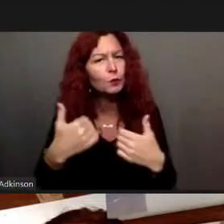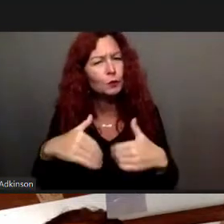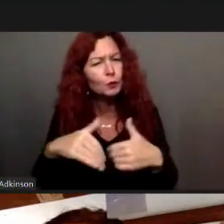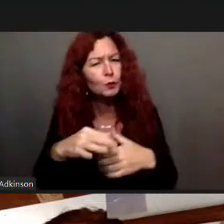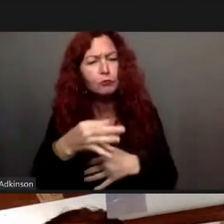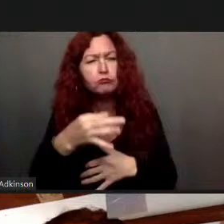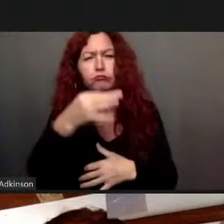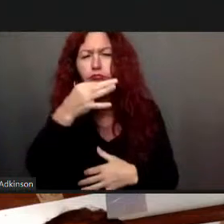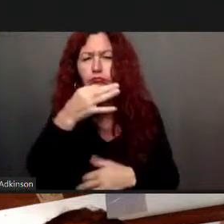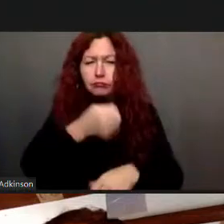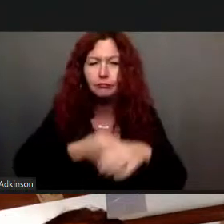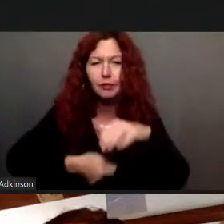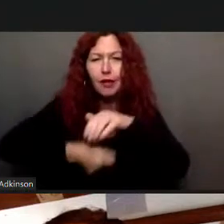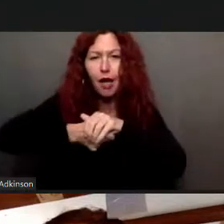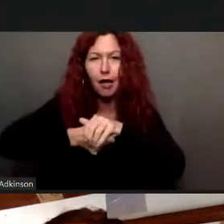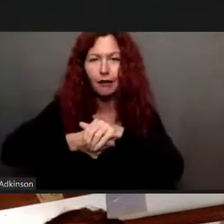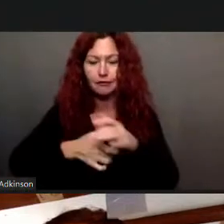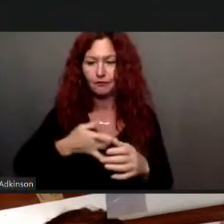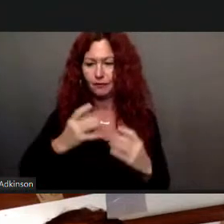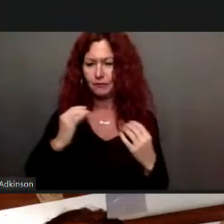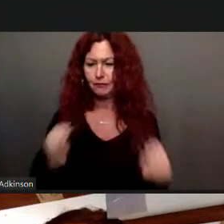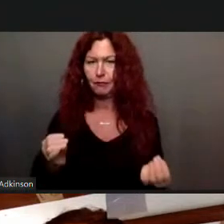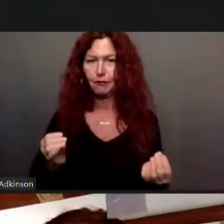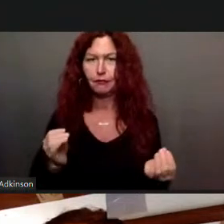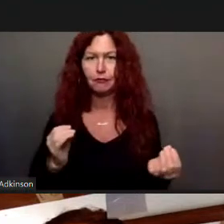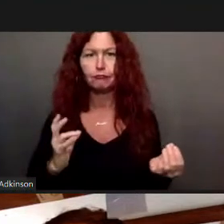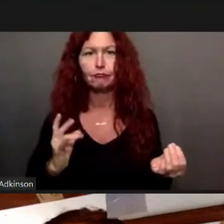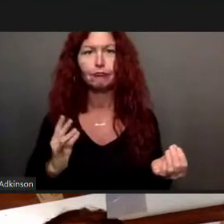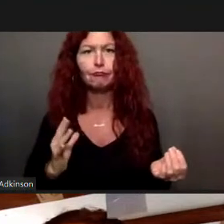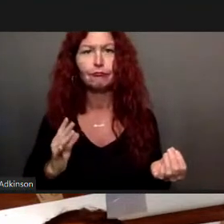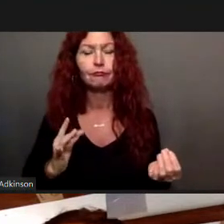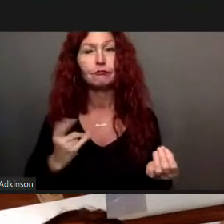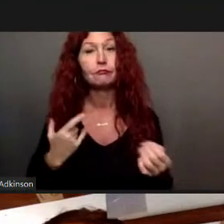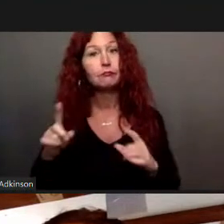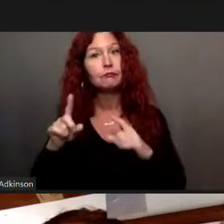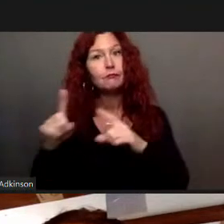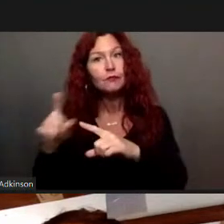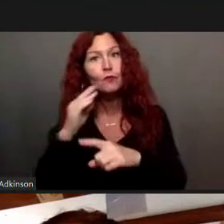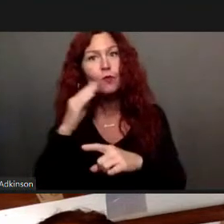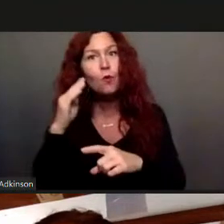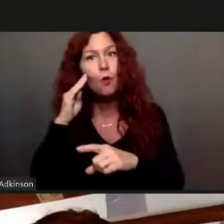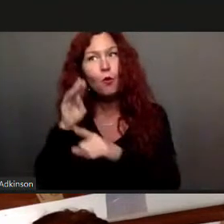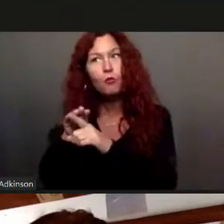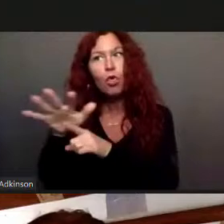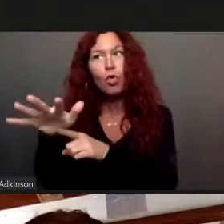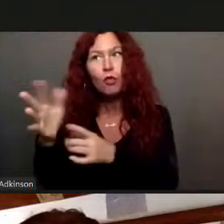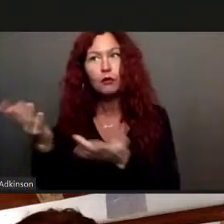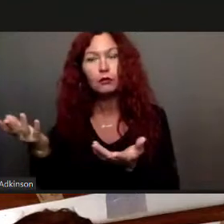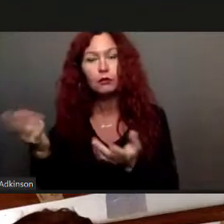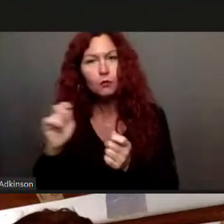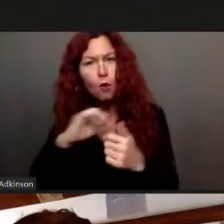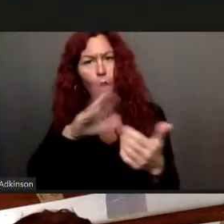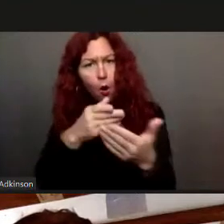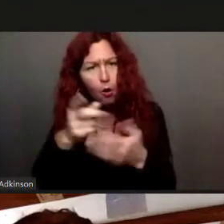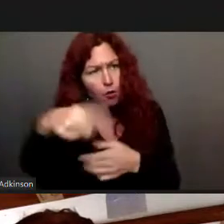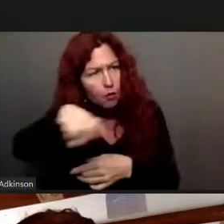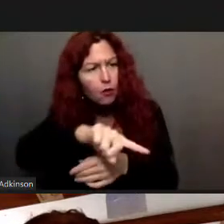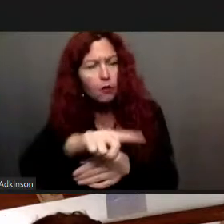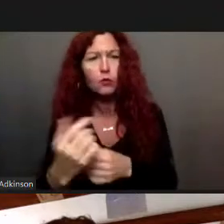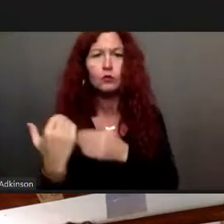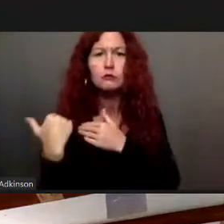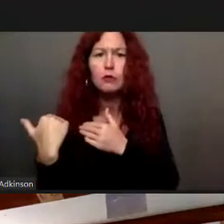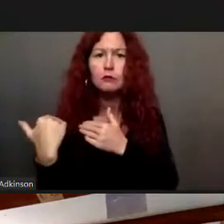rise in the COVID-19 cases, but it's also the responsibility of folks like me. Like, I'm 66 years old. I got to take care of myself. I got to